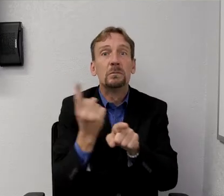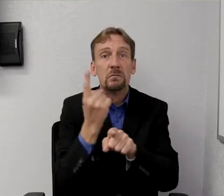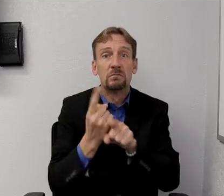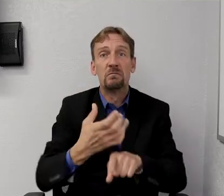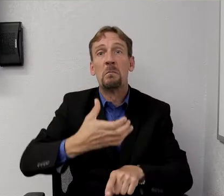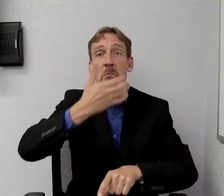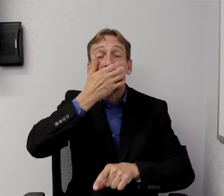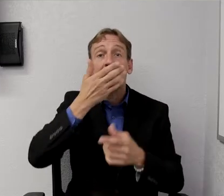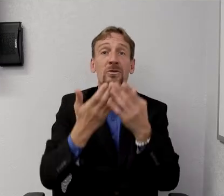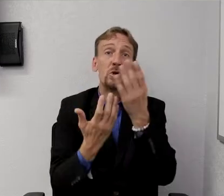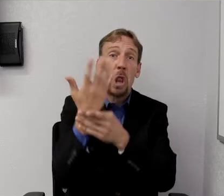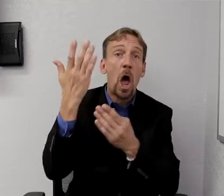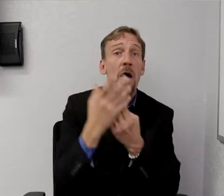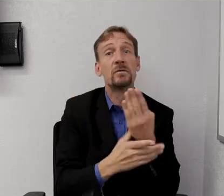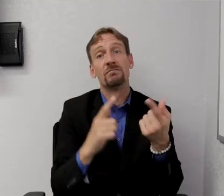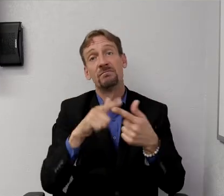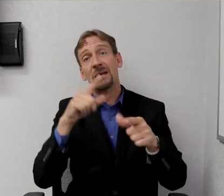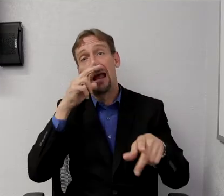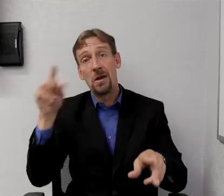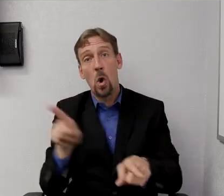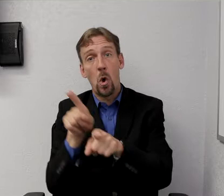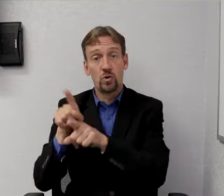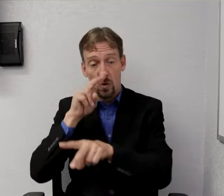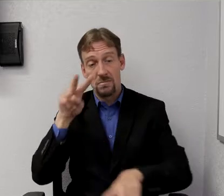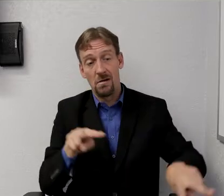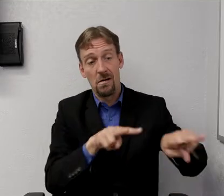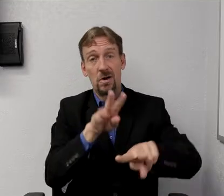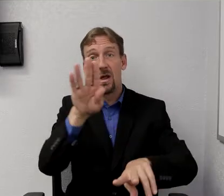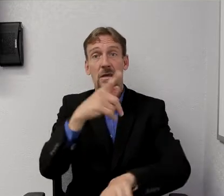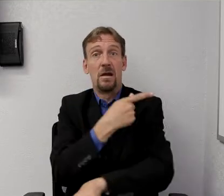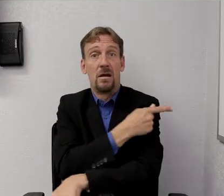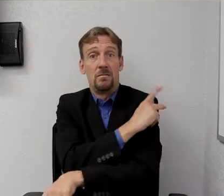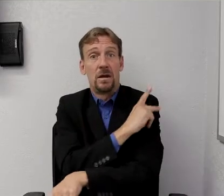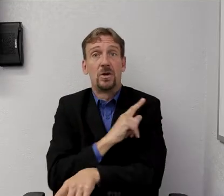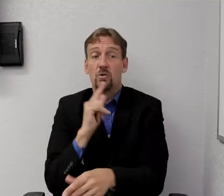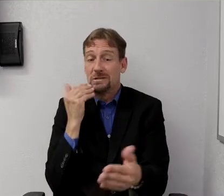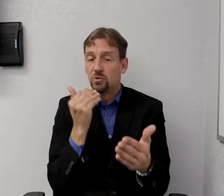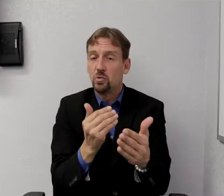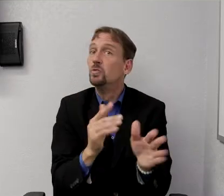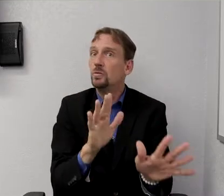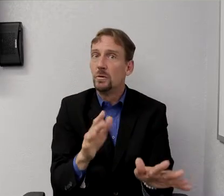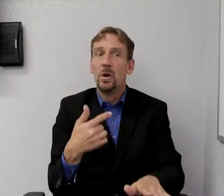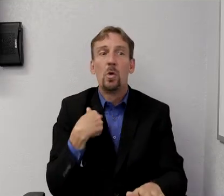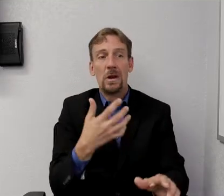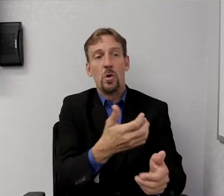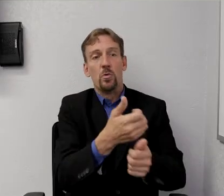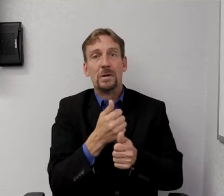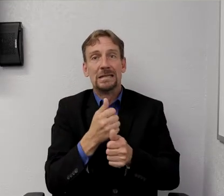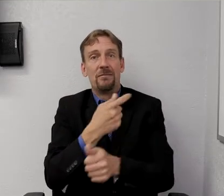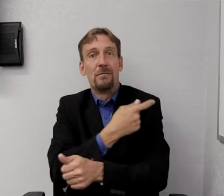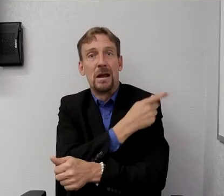equipment. I'm definitely monitoring their patients more closely. I do believe that we received a patient from